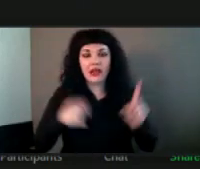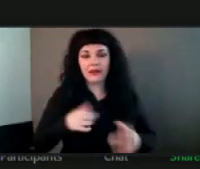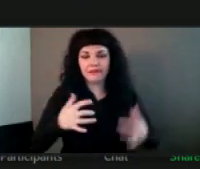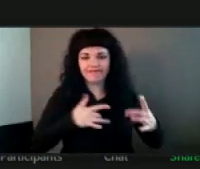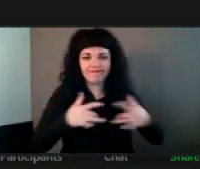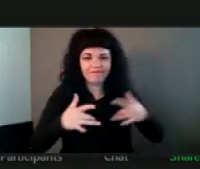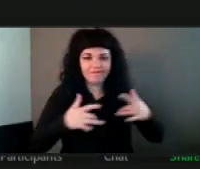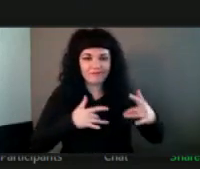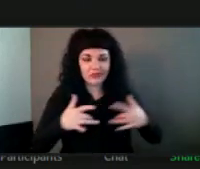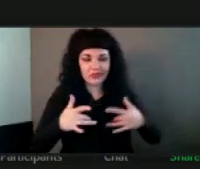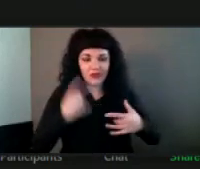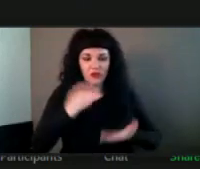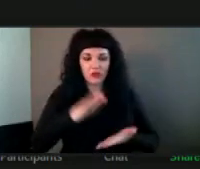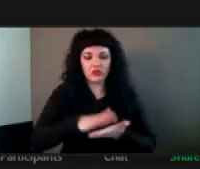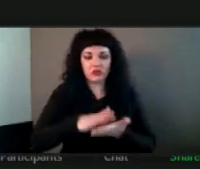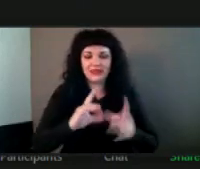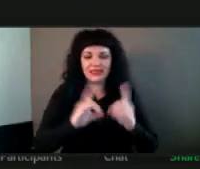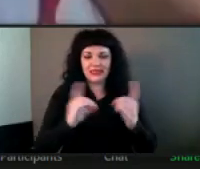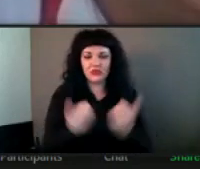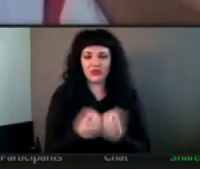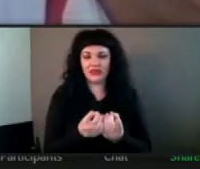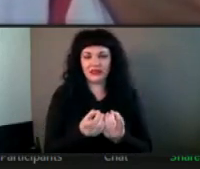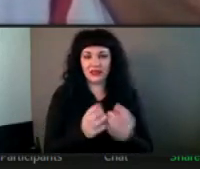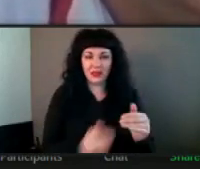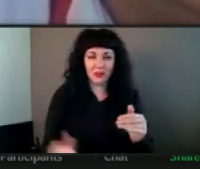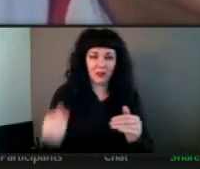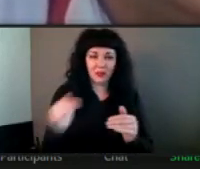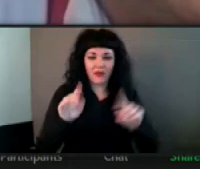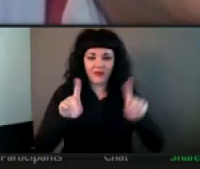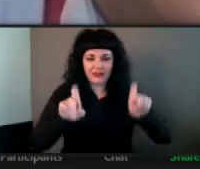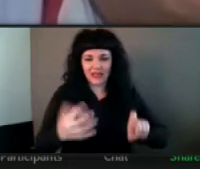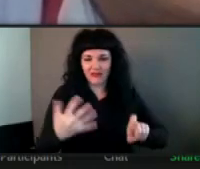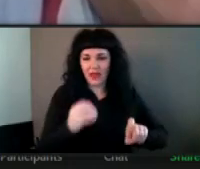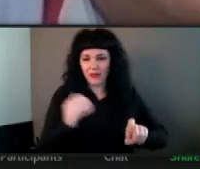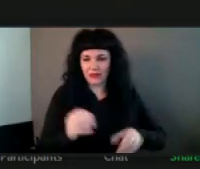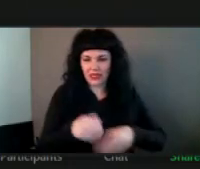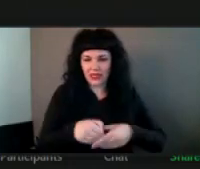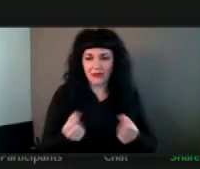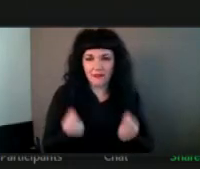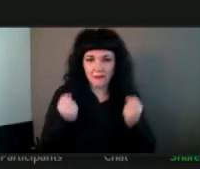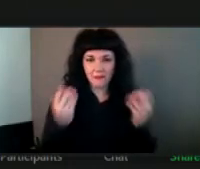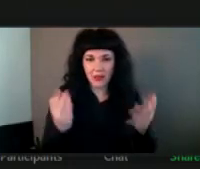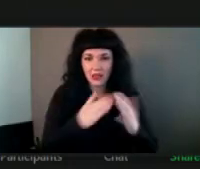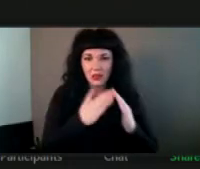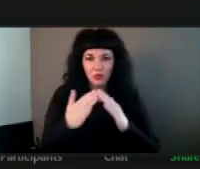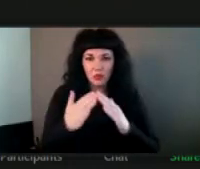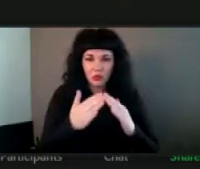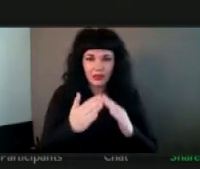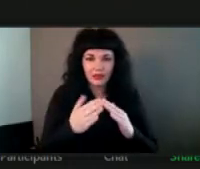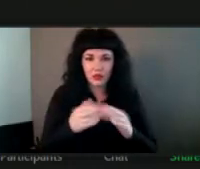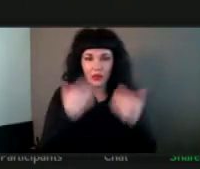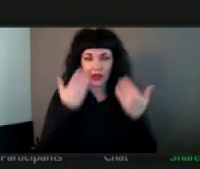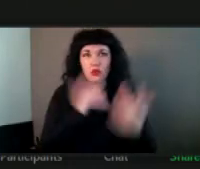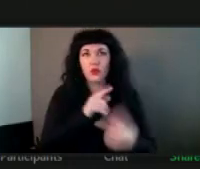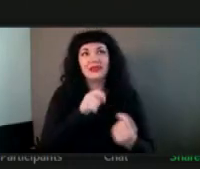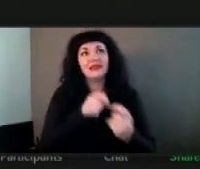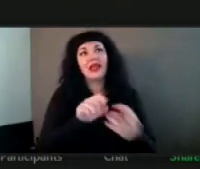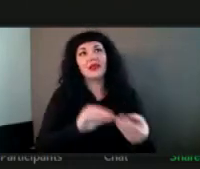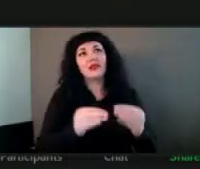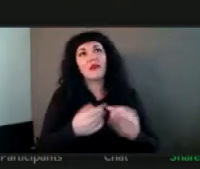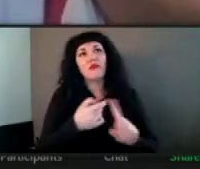tests is well above 5% in a lot of the communities. And so I don't know offhand right now what it is in Detroit